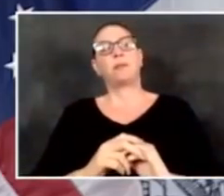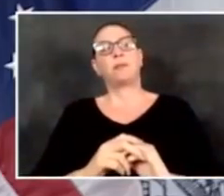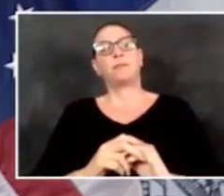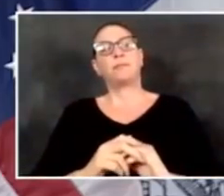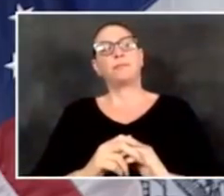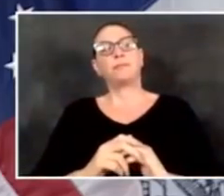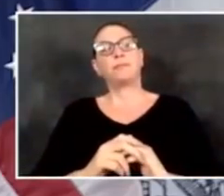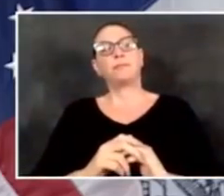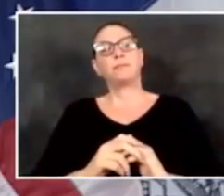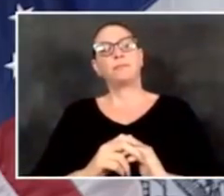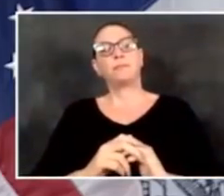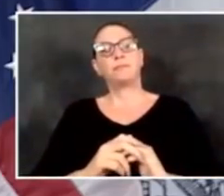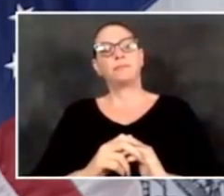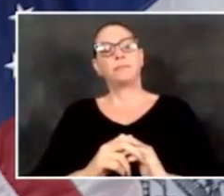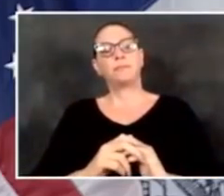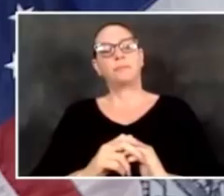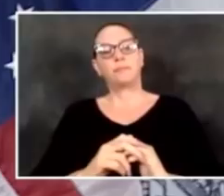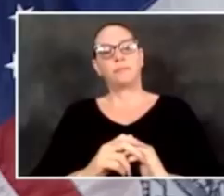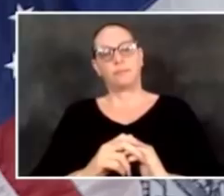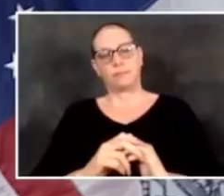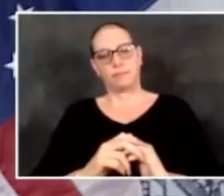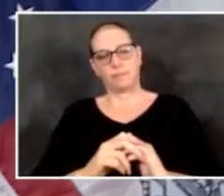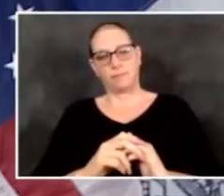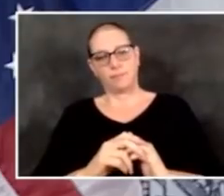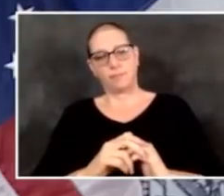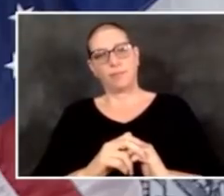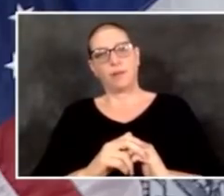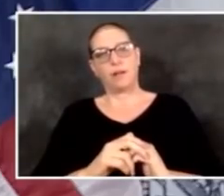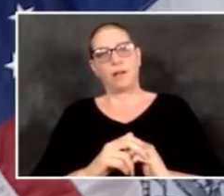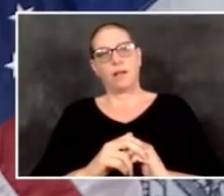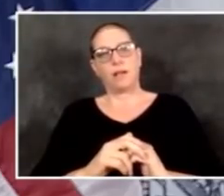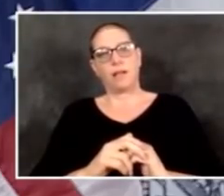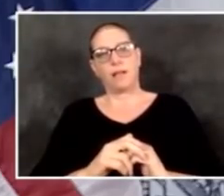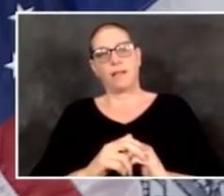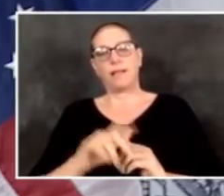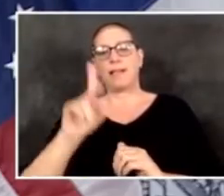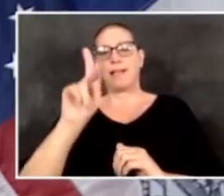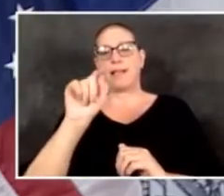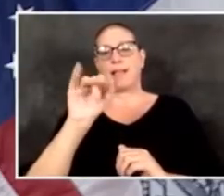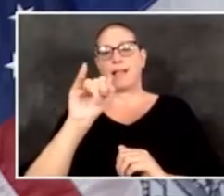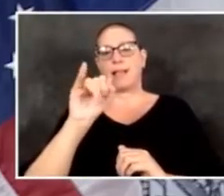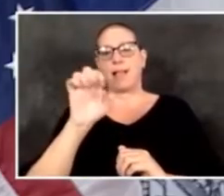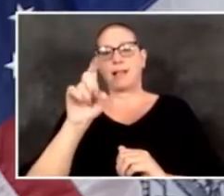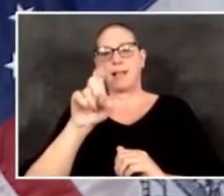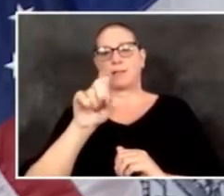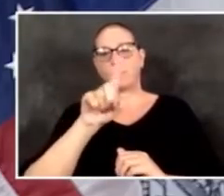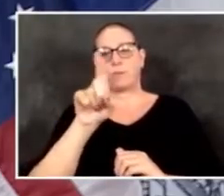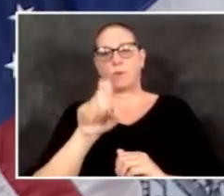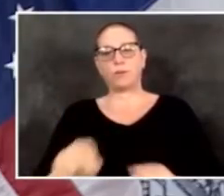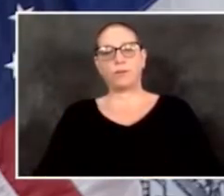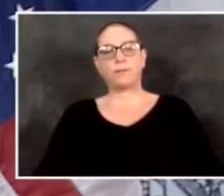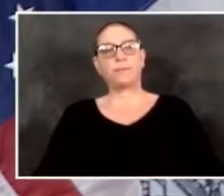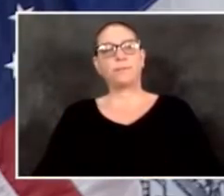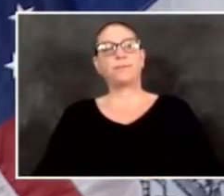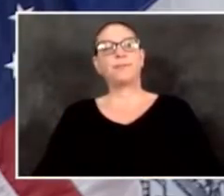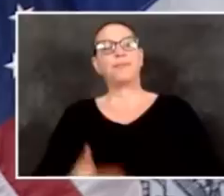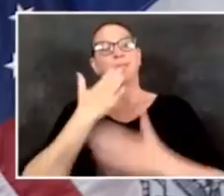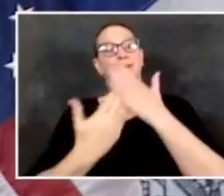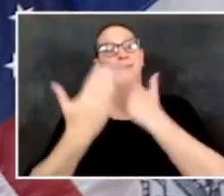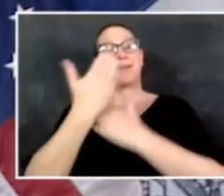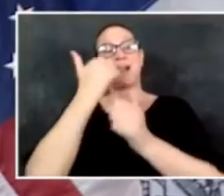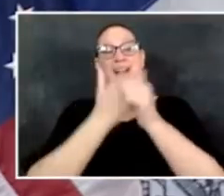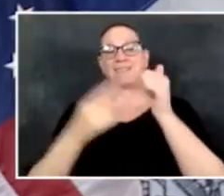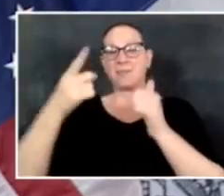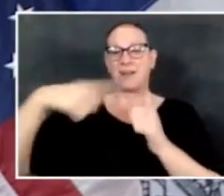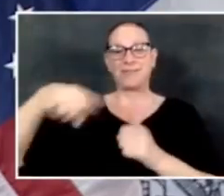Next, we have Katie from the Wall Street Journal. Hey, good morning, everyone. I wanted to ask Mayor, it was